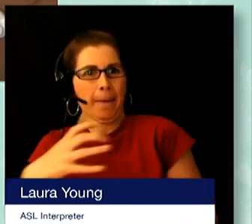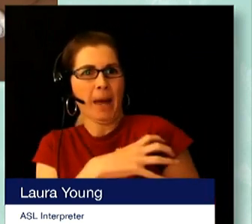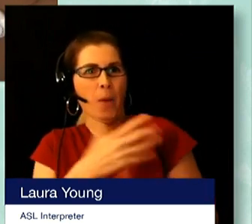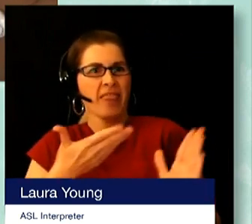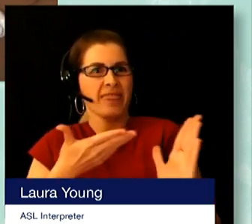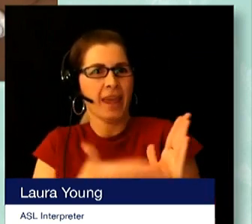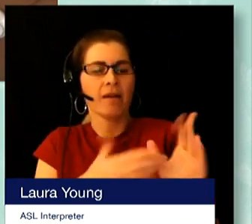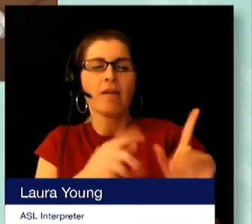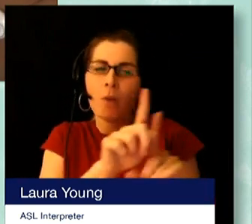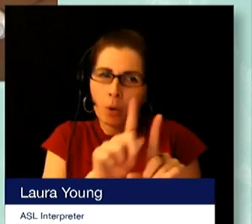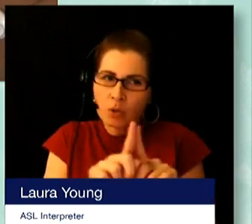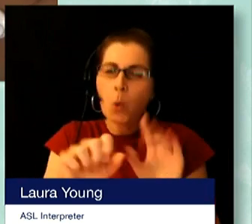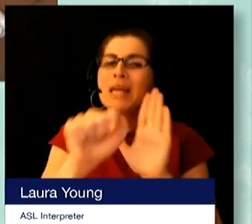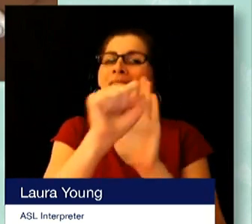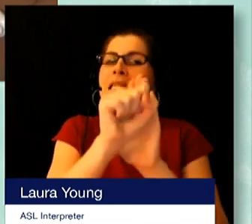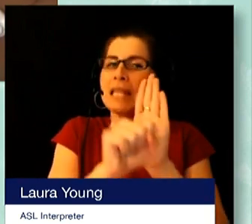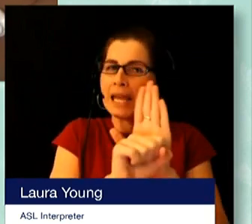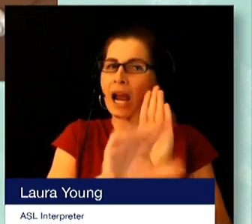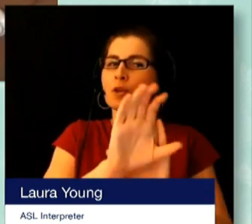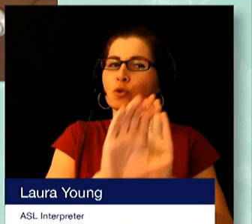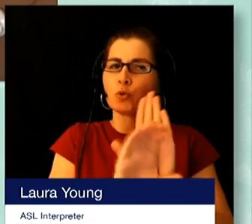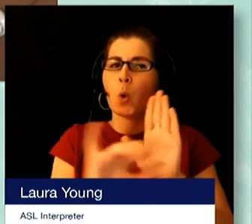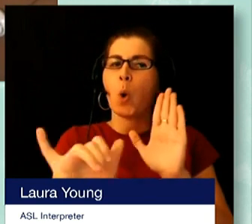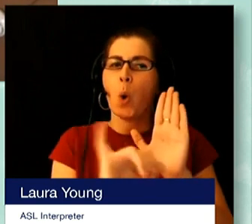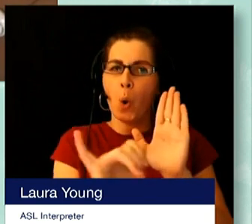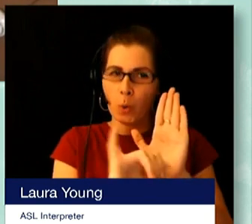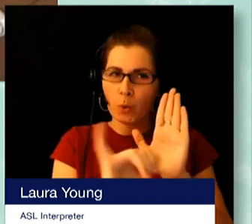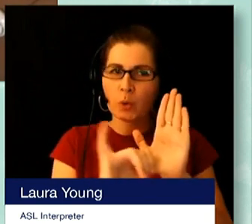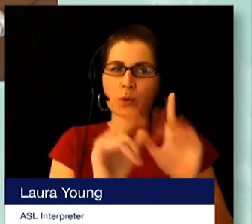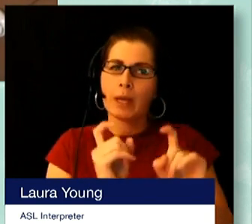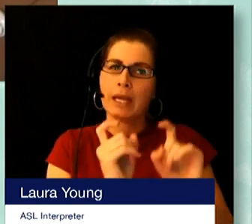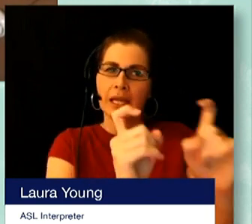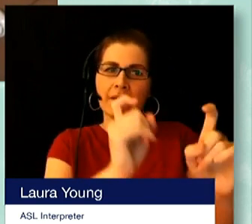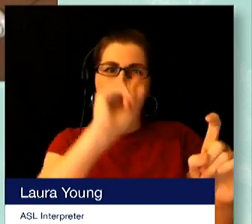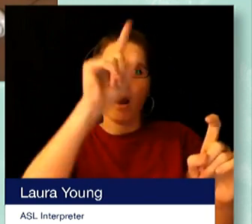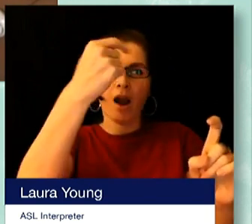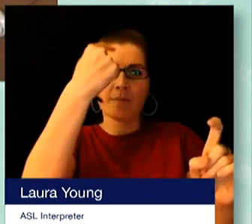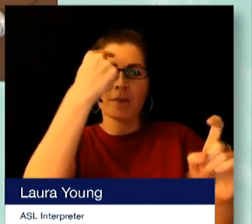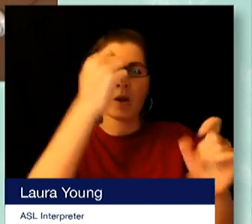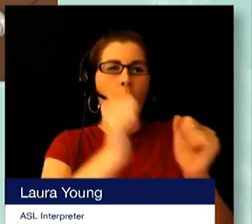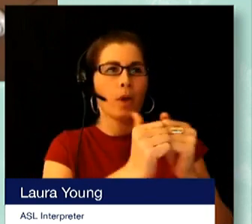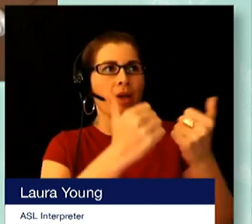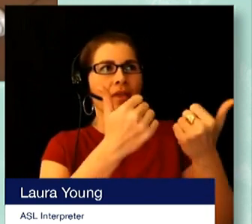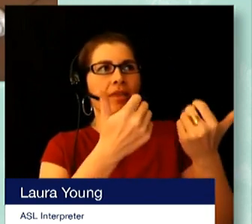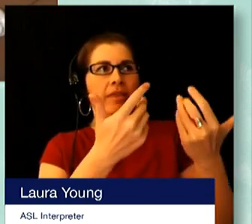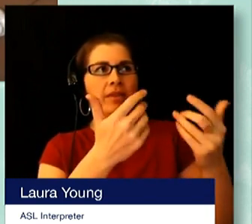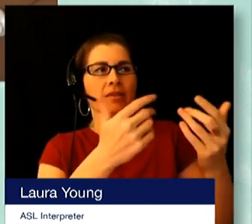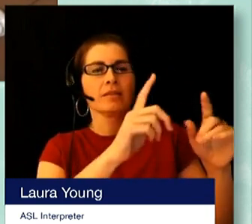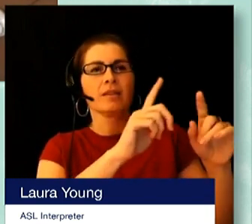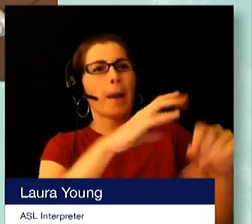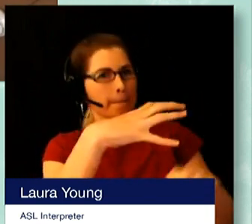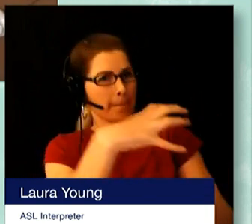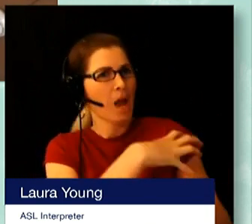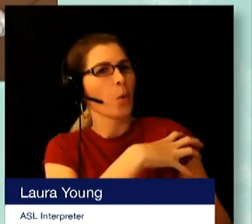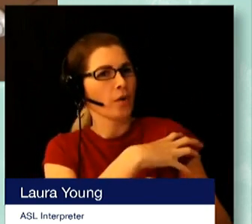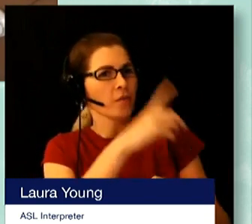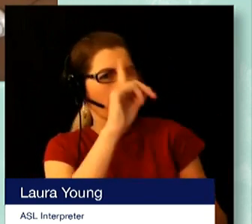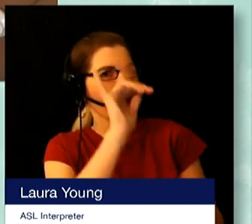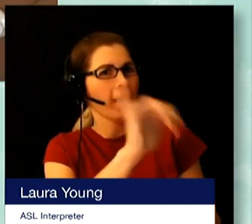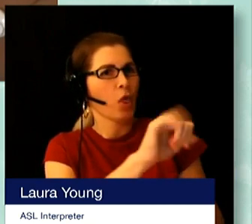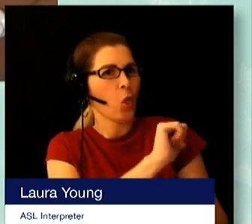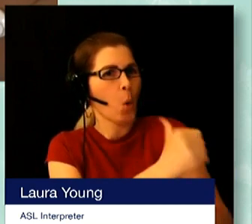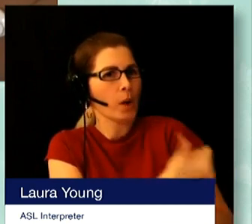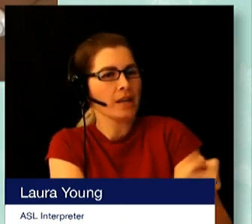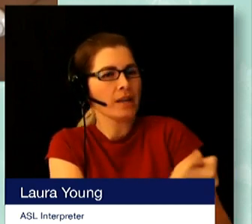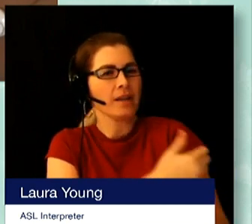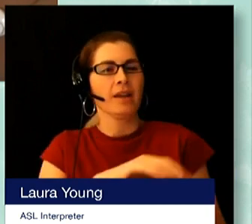state constitutions typically also vest the governor with really sweeping authority. And I think it's important to note that it's, one